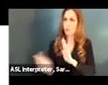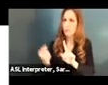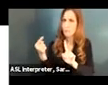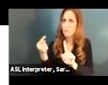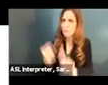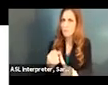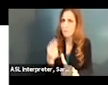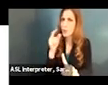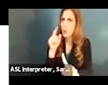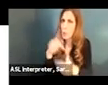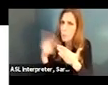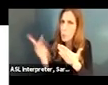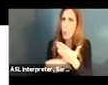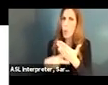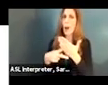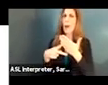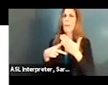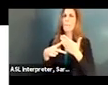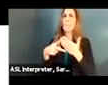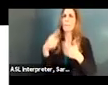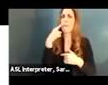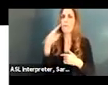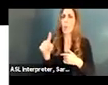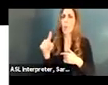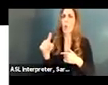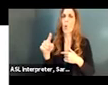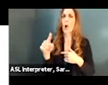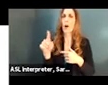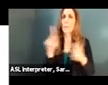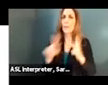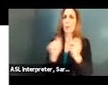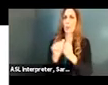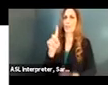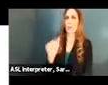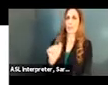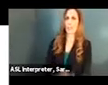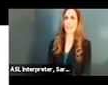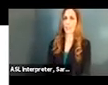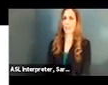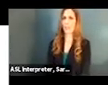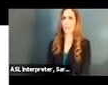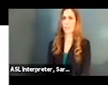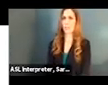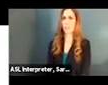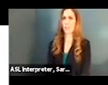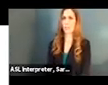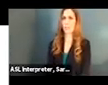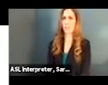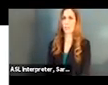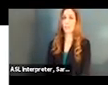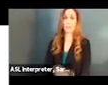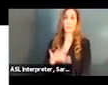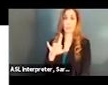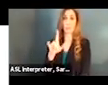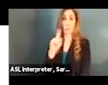program for people with disabilities. So they all sat around a table, and I